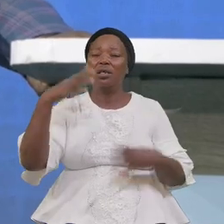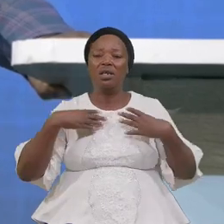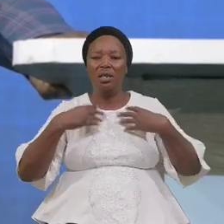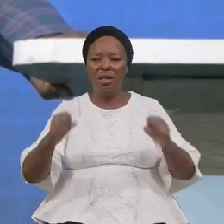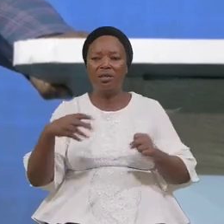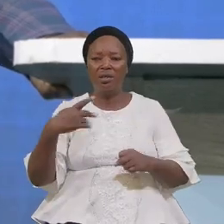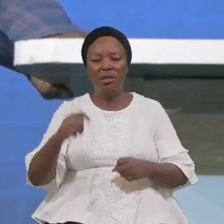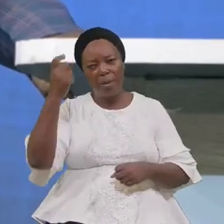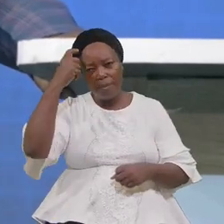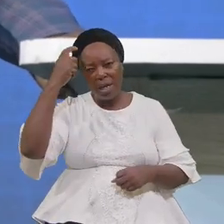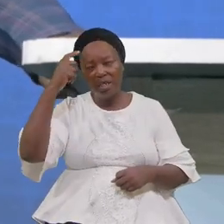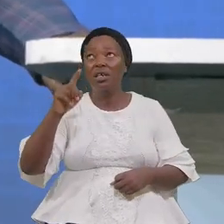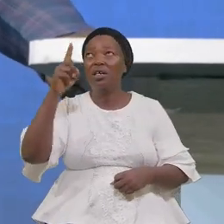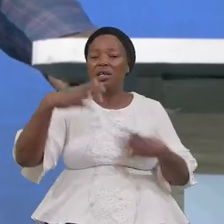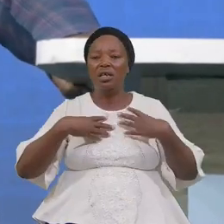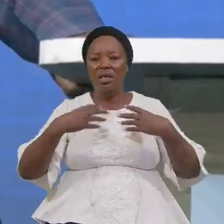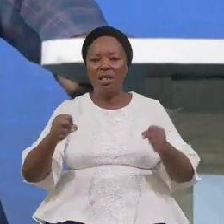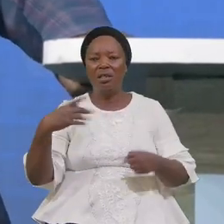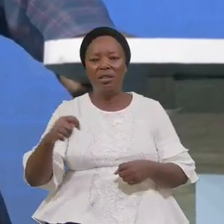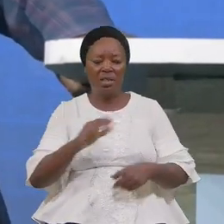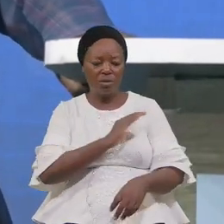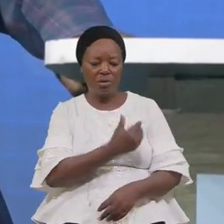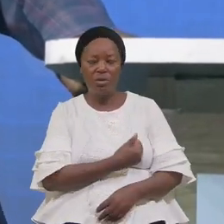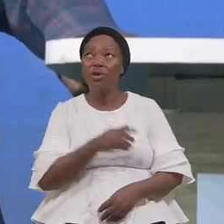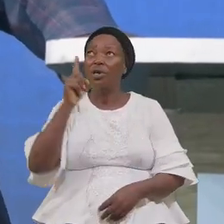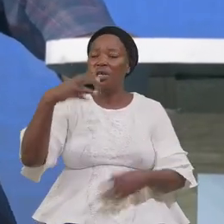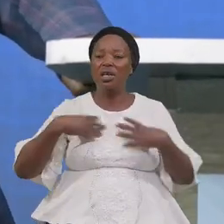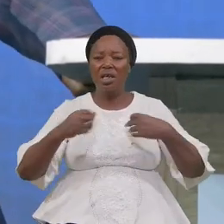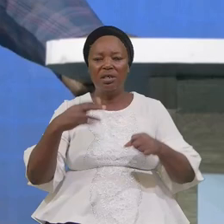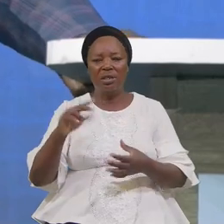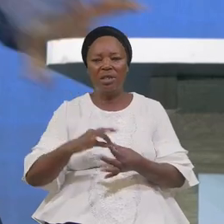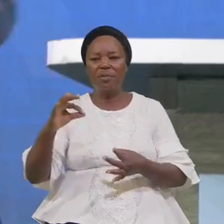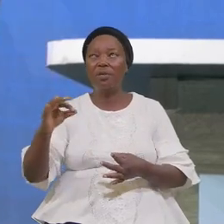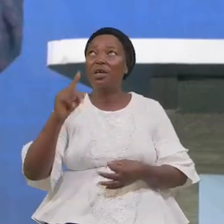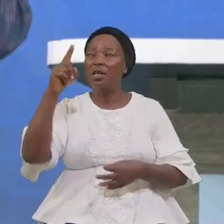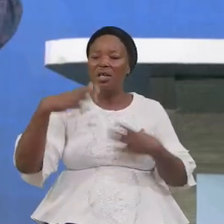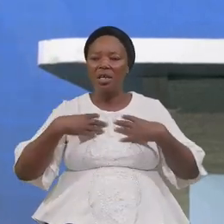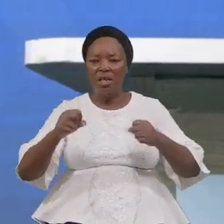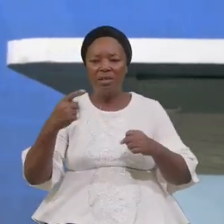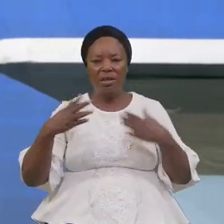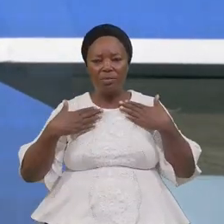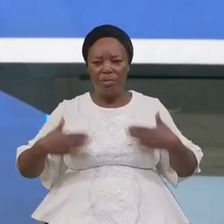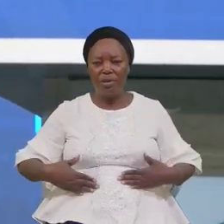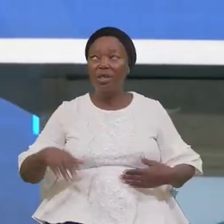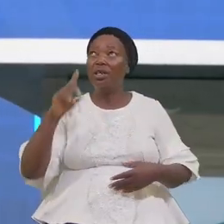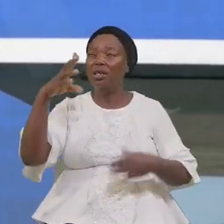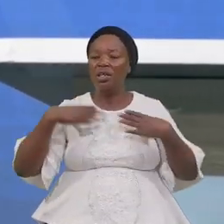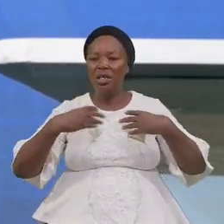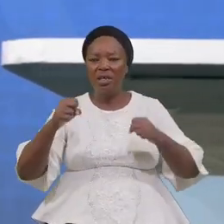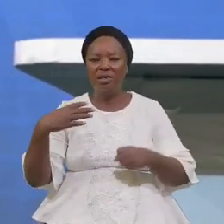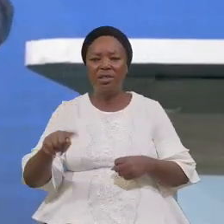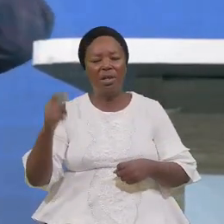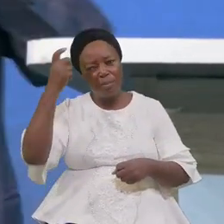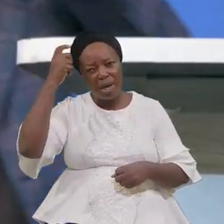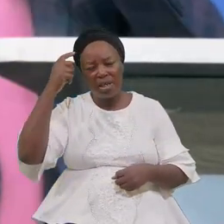he cures the soul, he heals the spirit, he heals the body, he heals the mind,